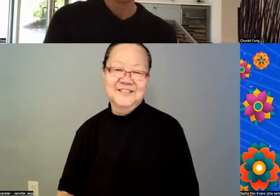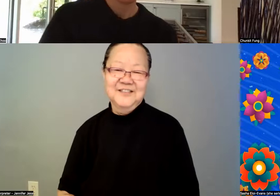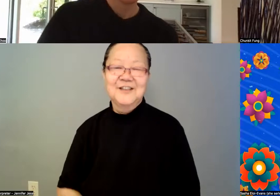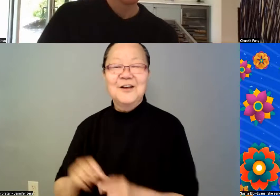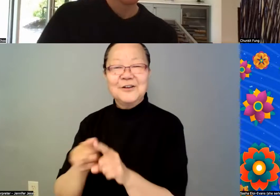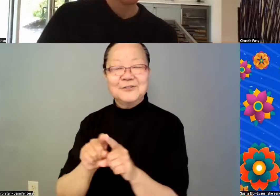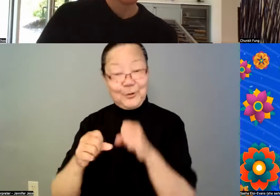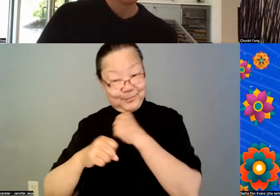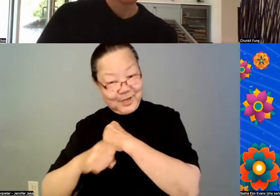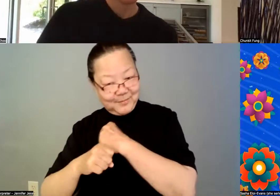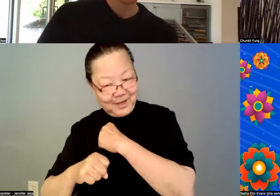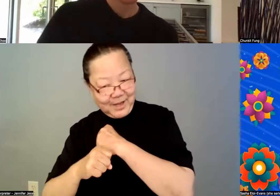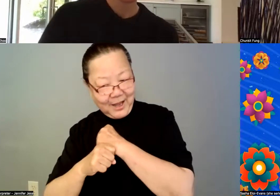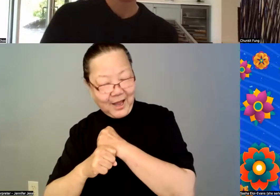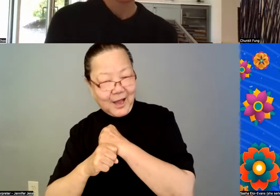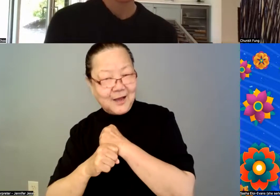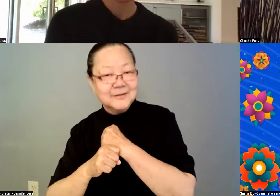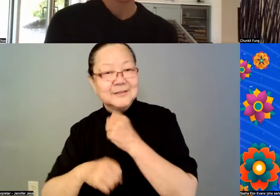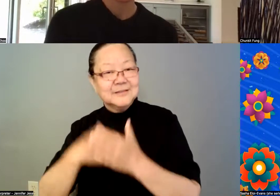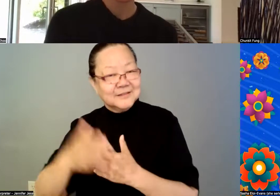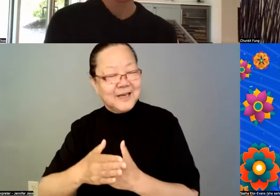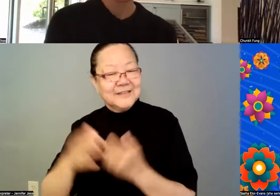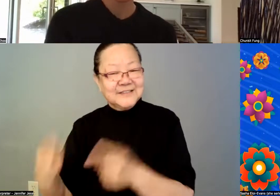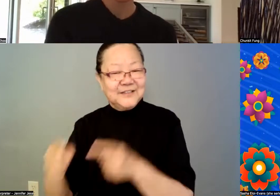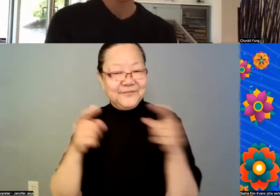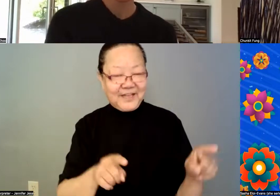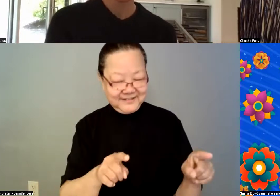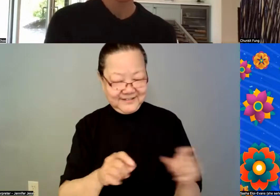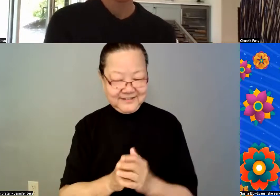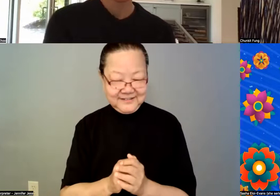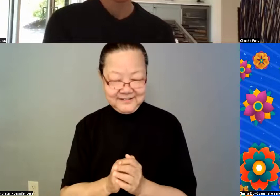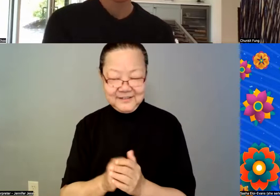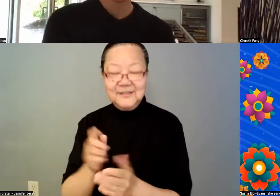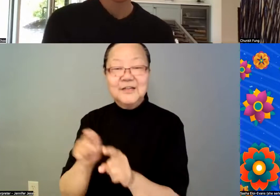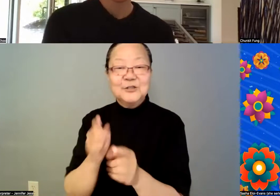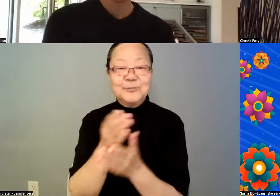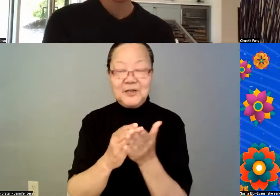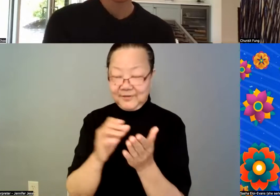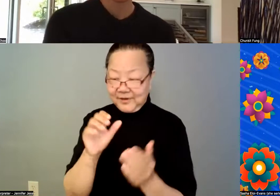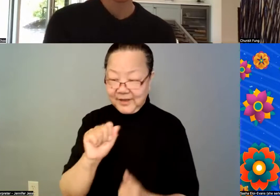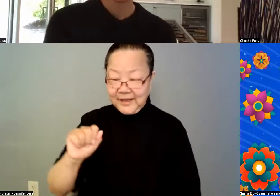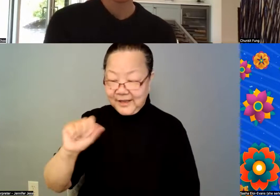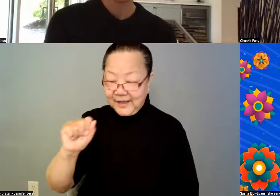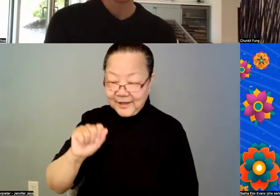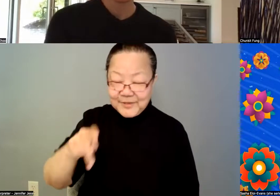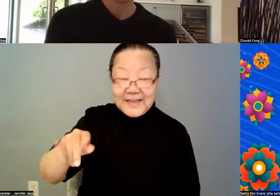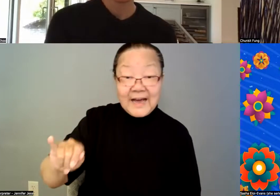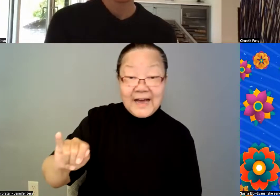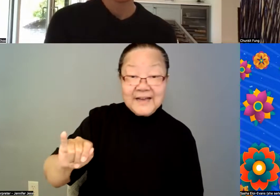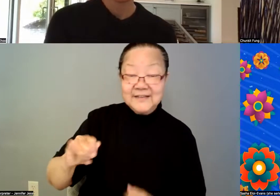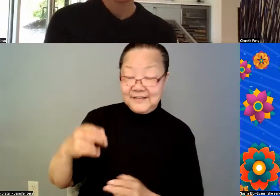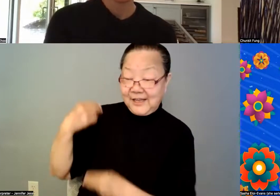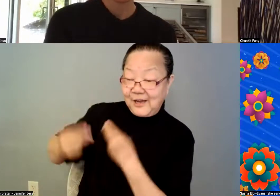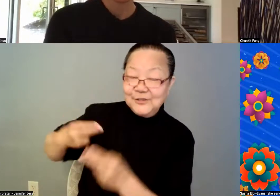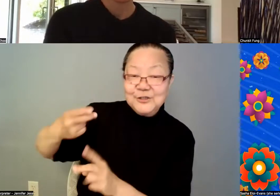upcoming events that may be of interest. As part of its Asian American and Pacific Islander Heritage Month